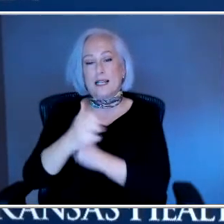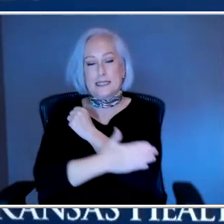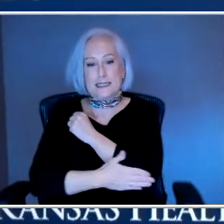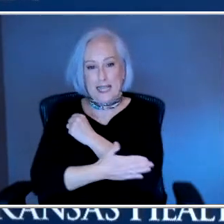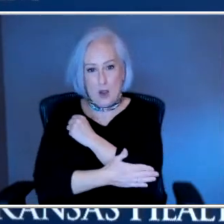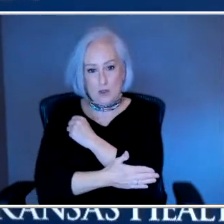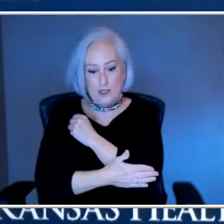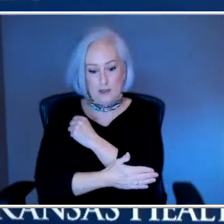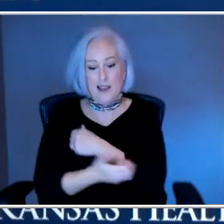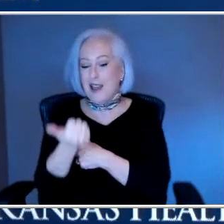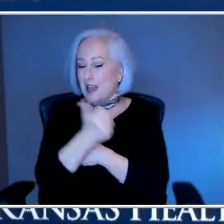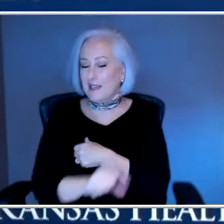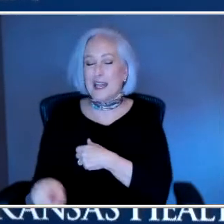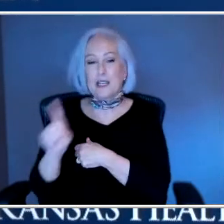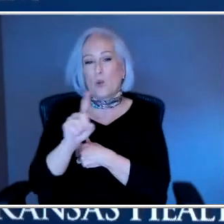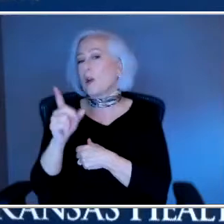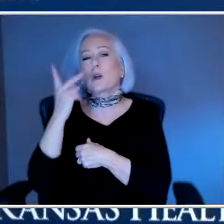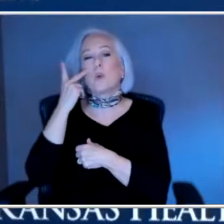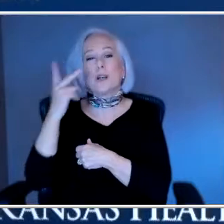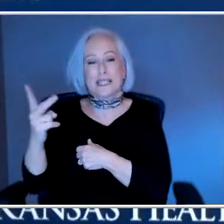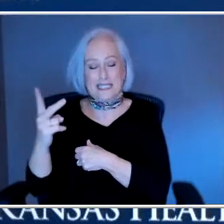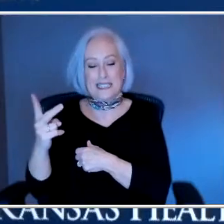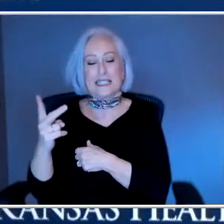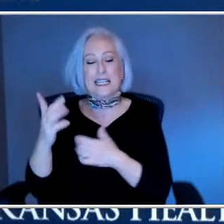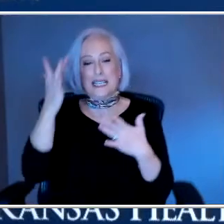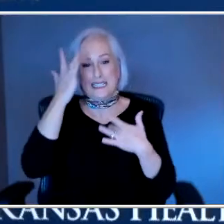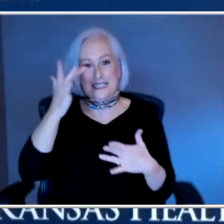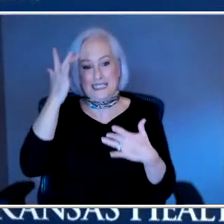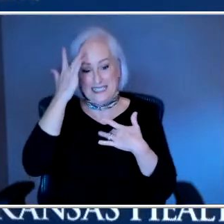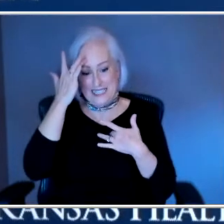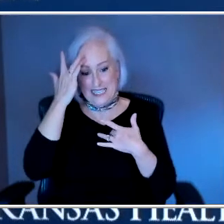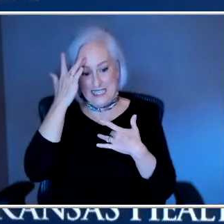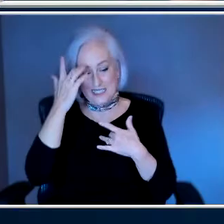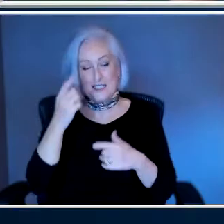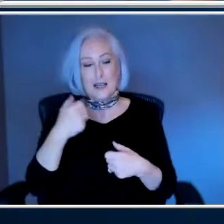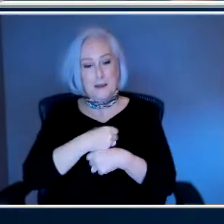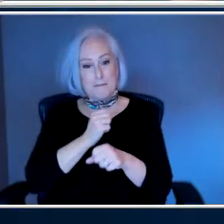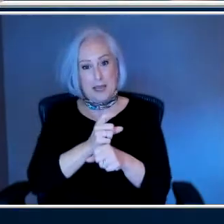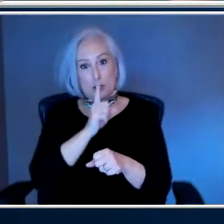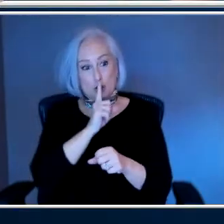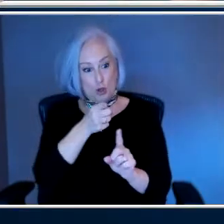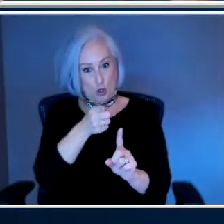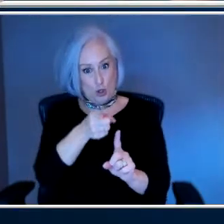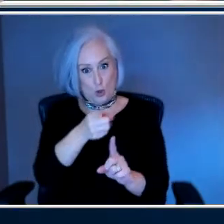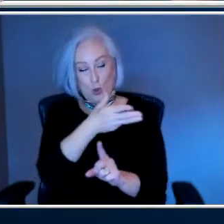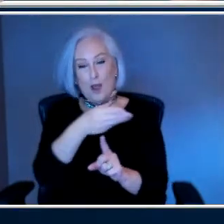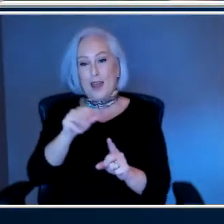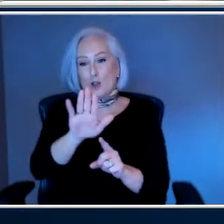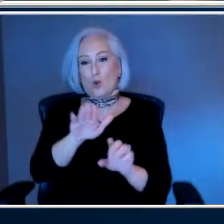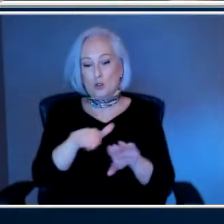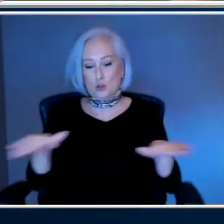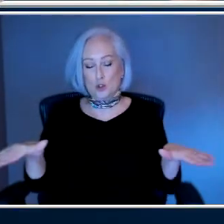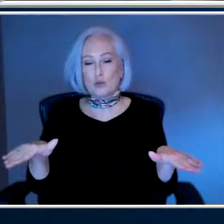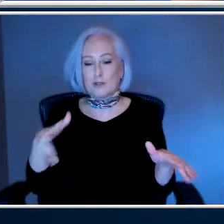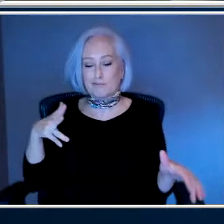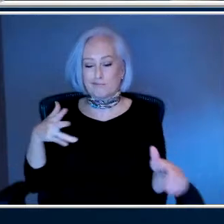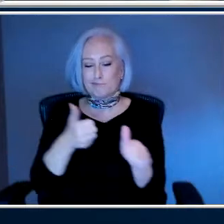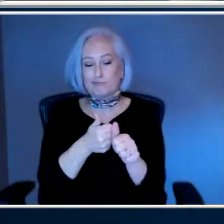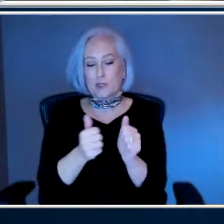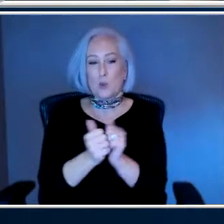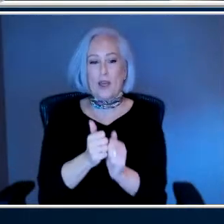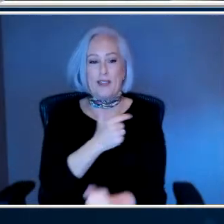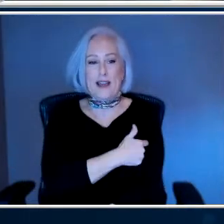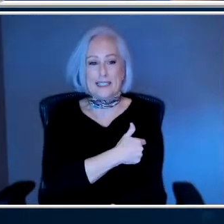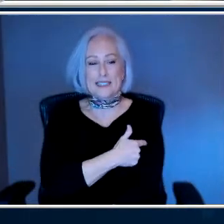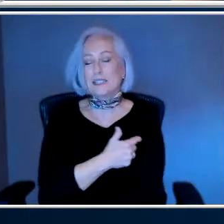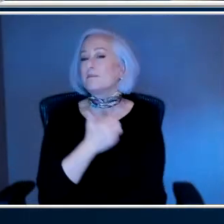disease vaccines, especially through childhood. Make sure you and your children are up to date. Hawk, we have a question for one of our viewers. Is it true that you